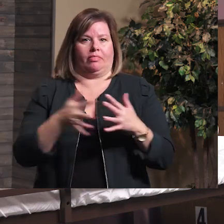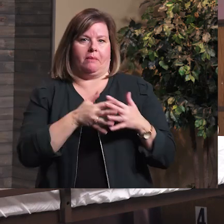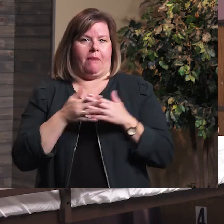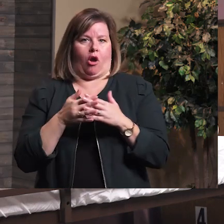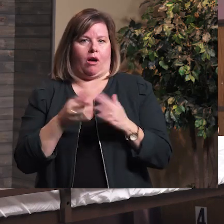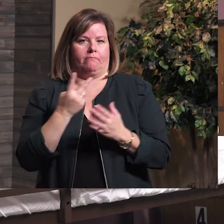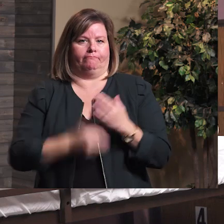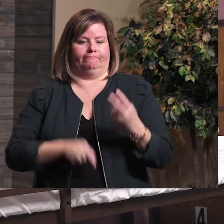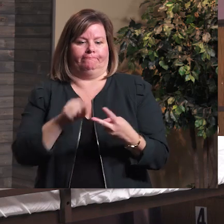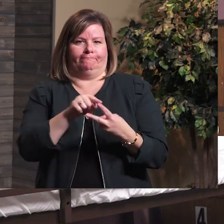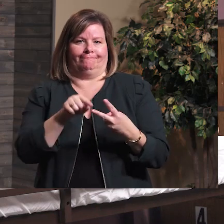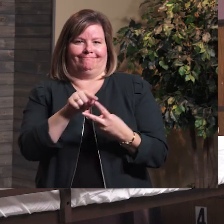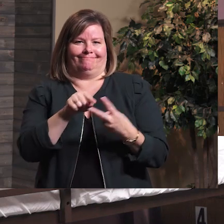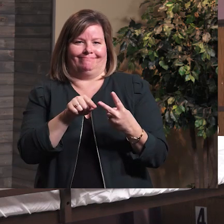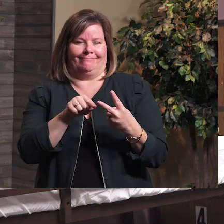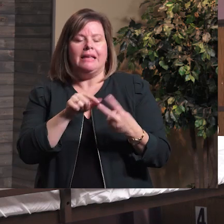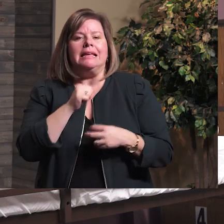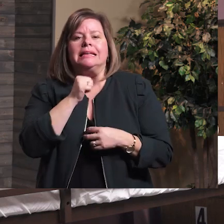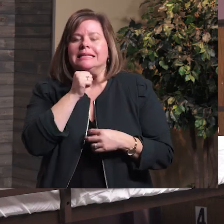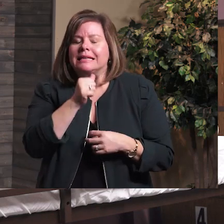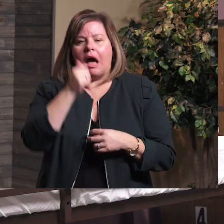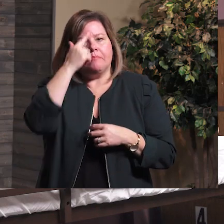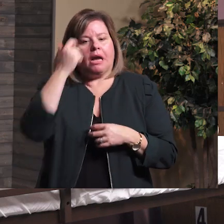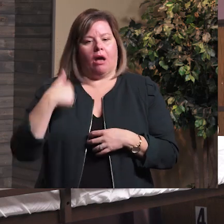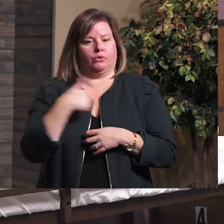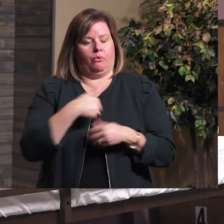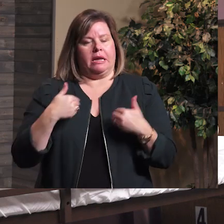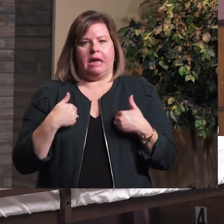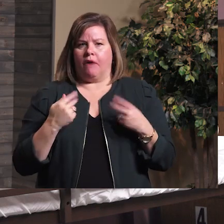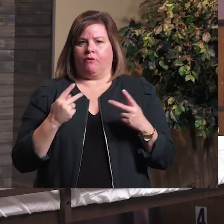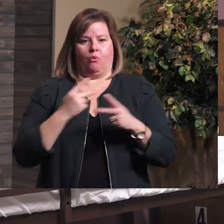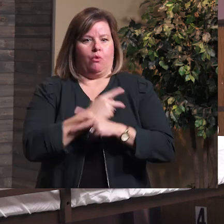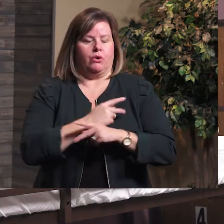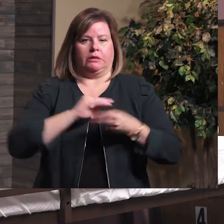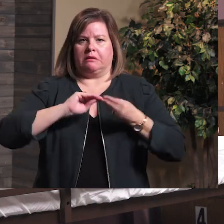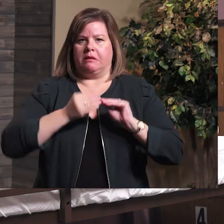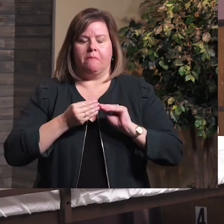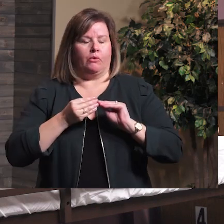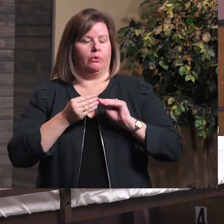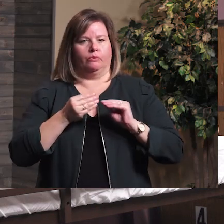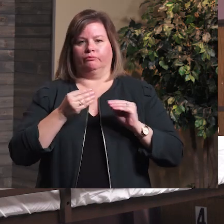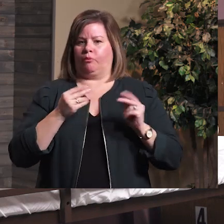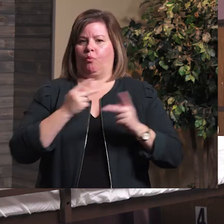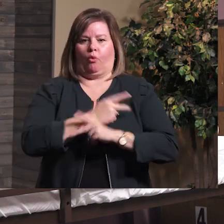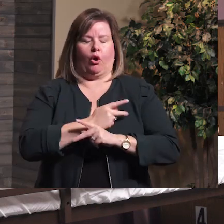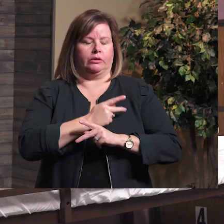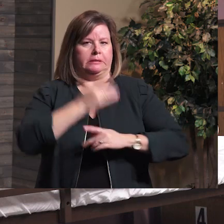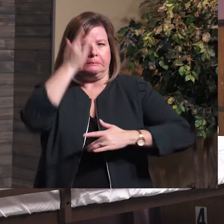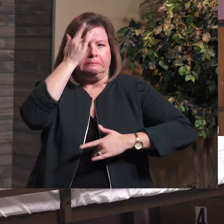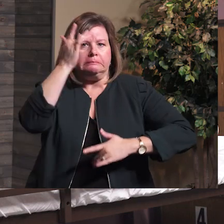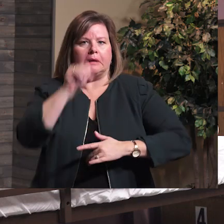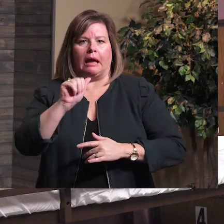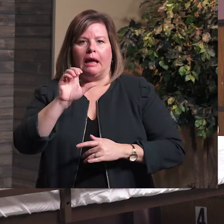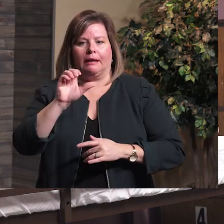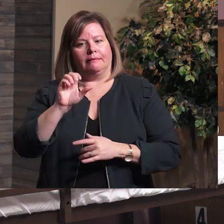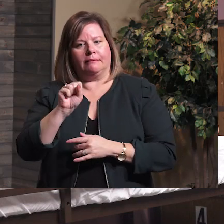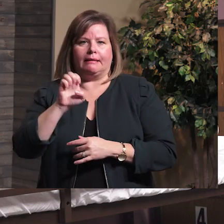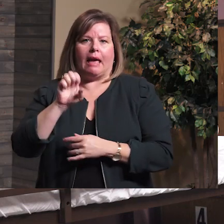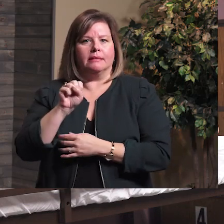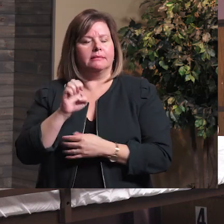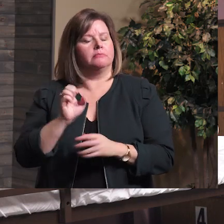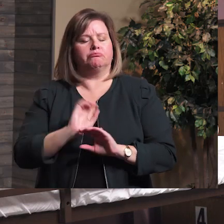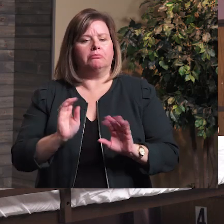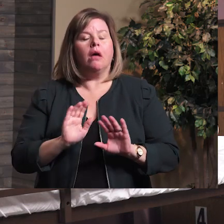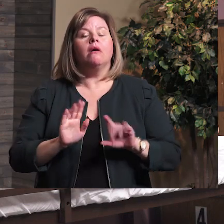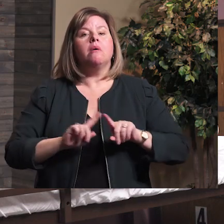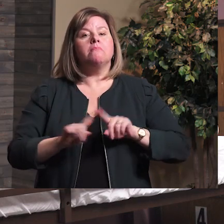America. And that's not because we're suffering any worse in those countries. It's in many cases because that's where